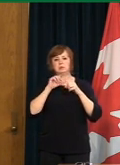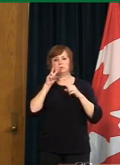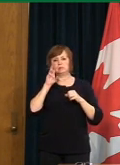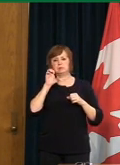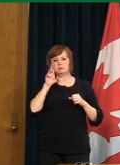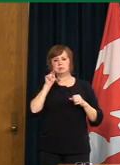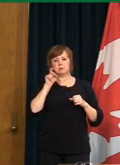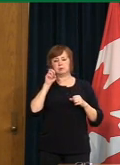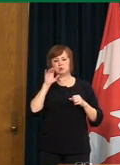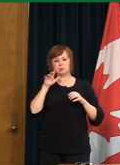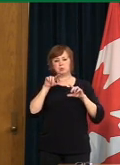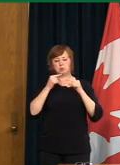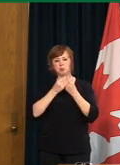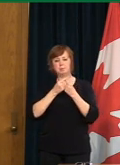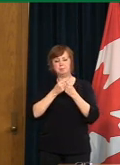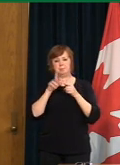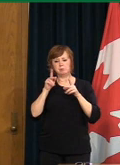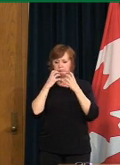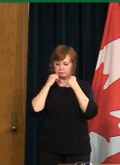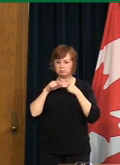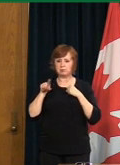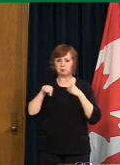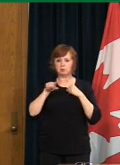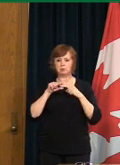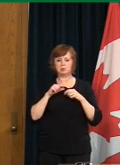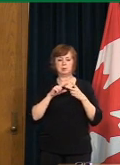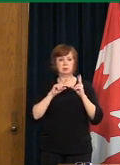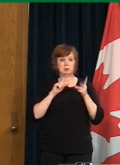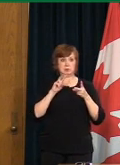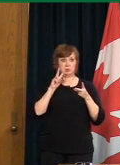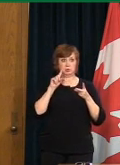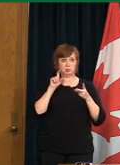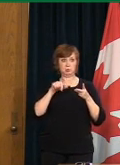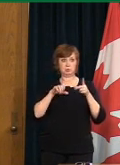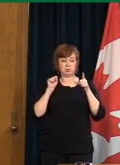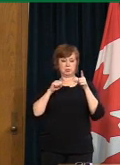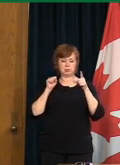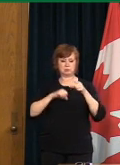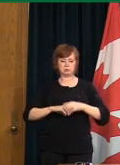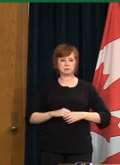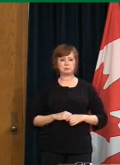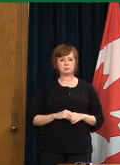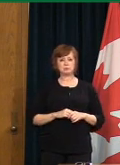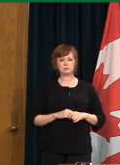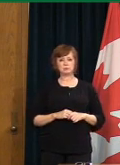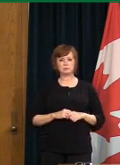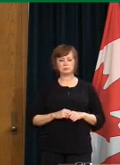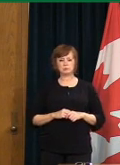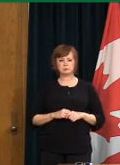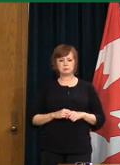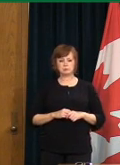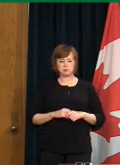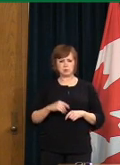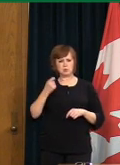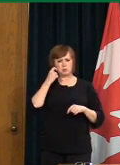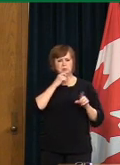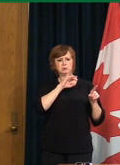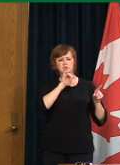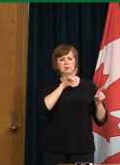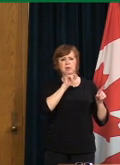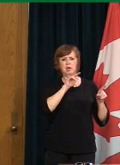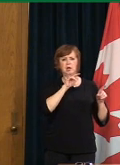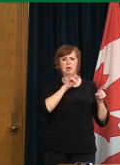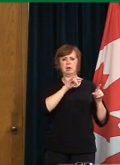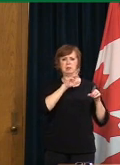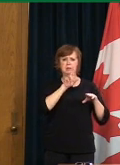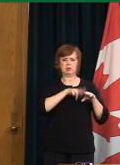Follow-up, Ryan? Yeah, I just want to refer back to these recommendations from the National Institute on Aging. It